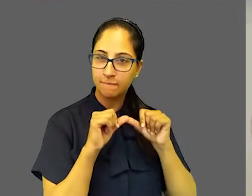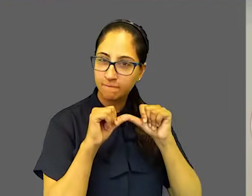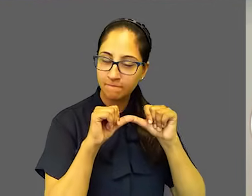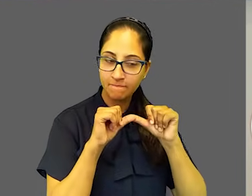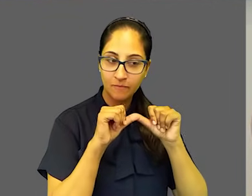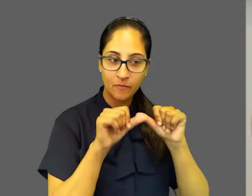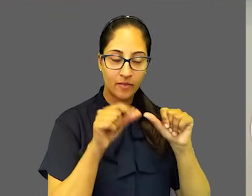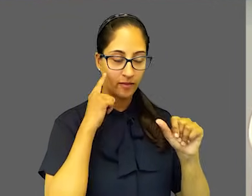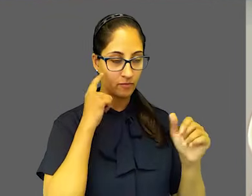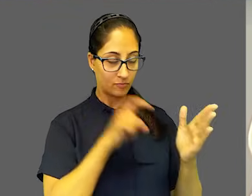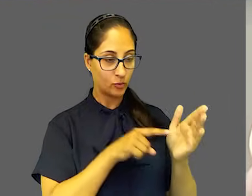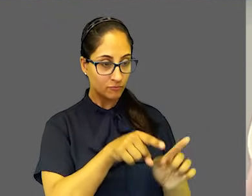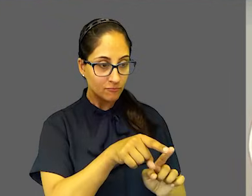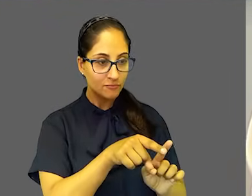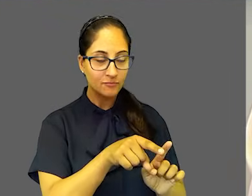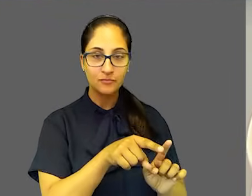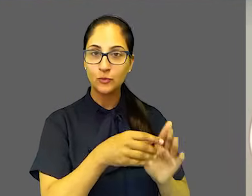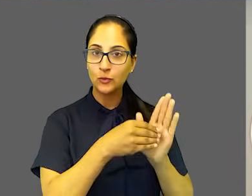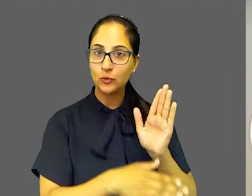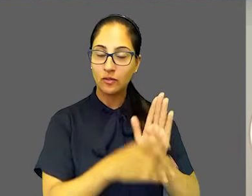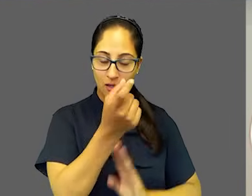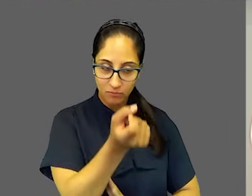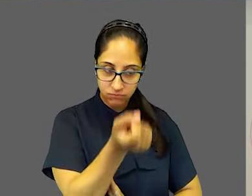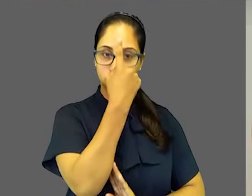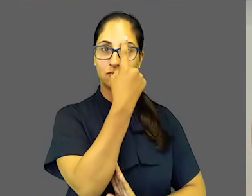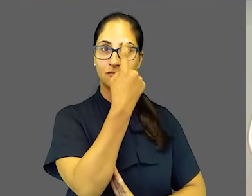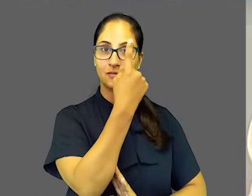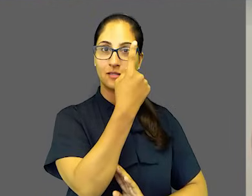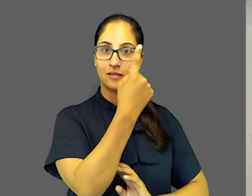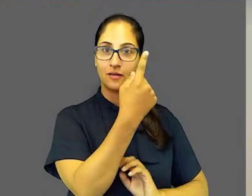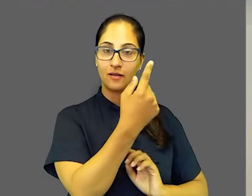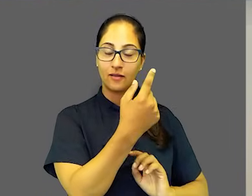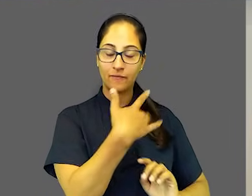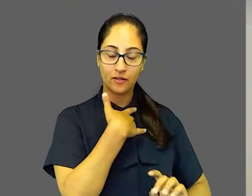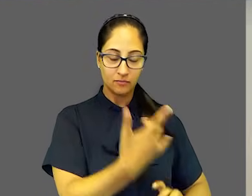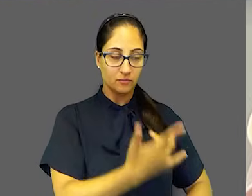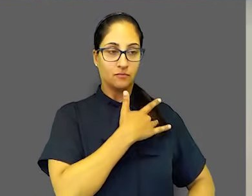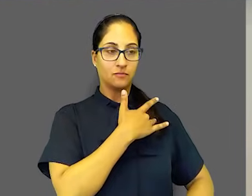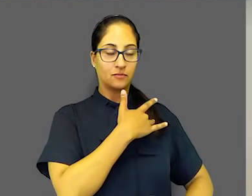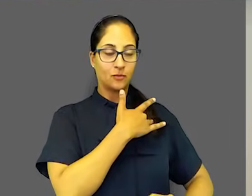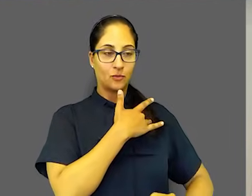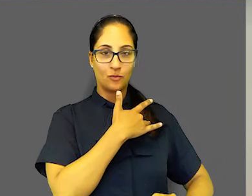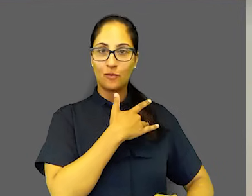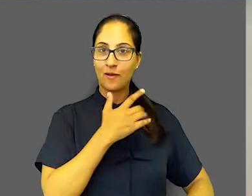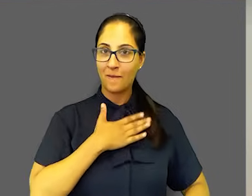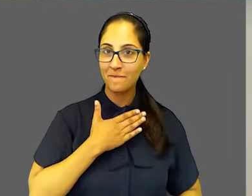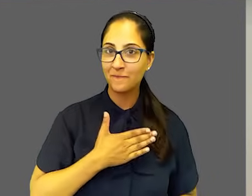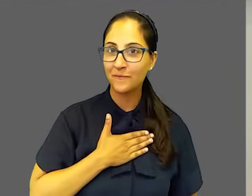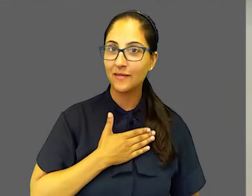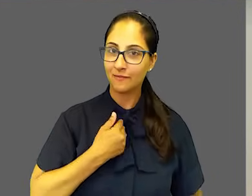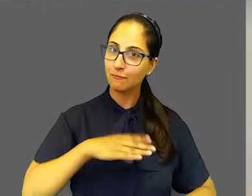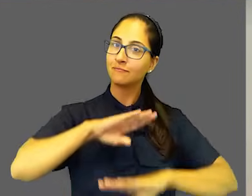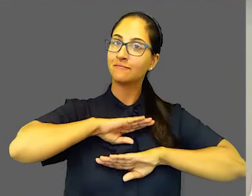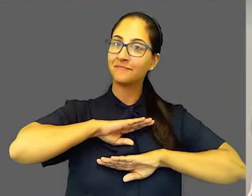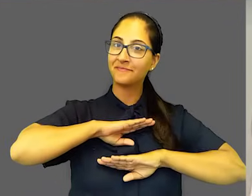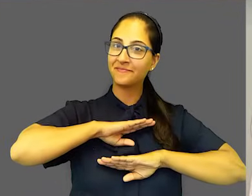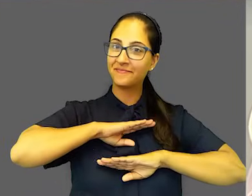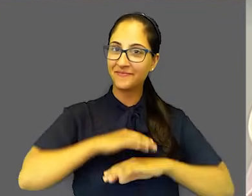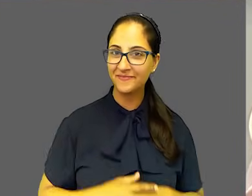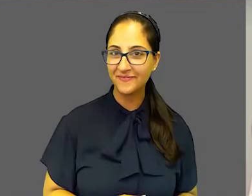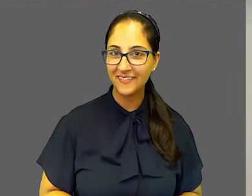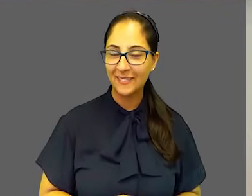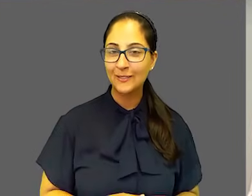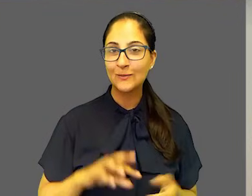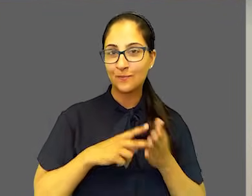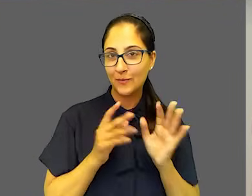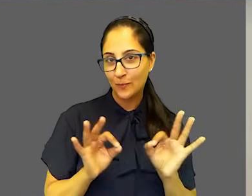and they articulate something about who they are, and you just feel so happy and fulfilled. And I think that